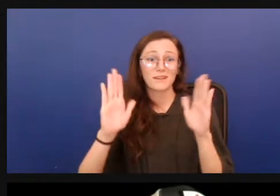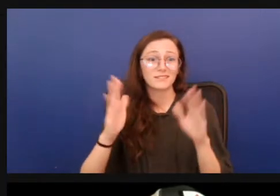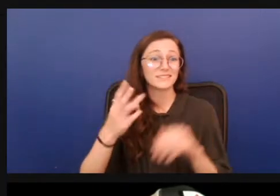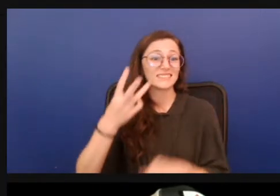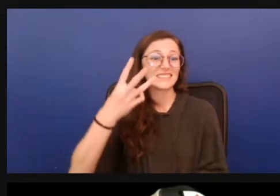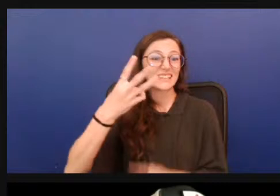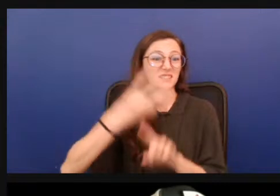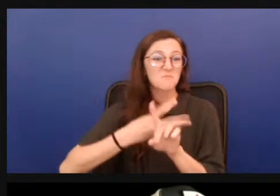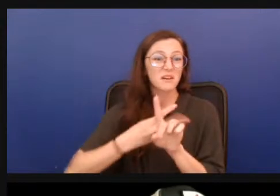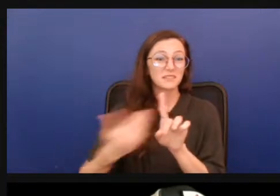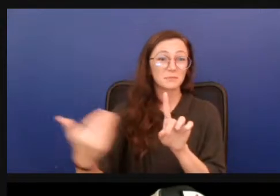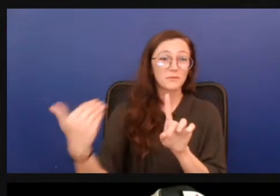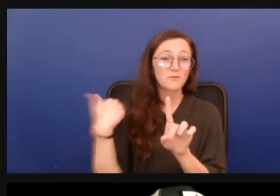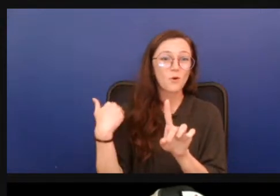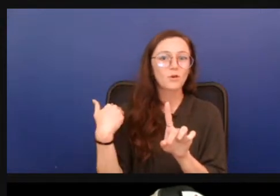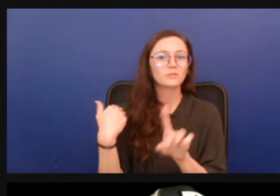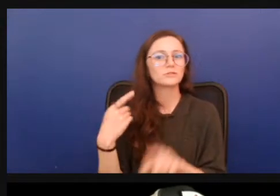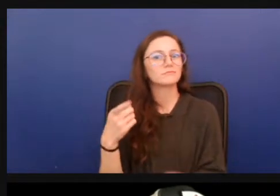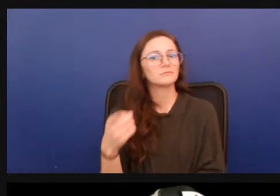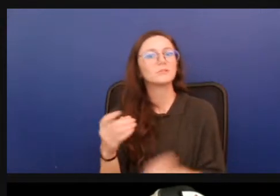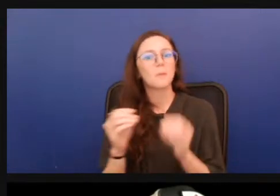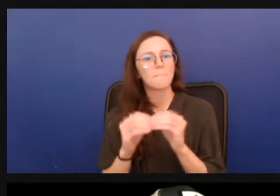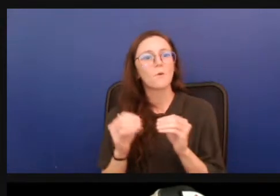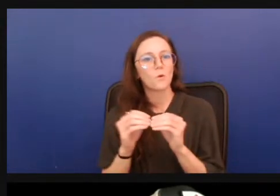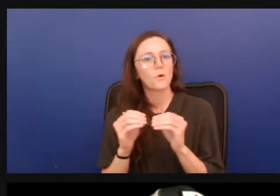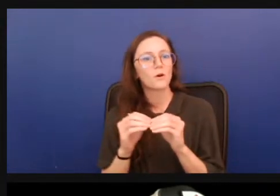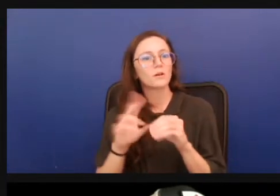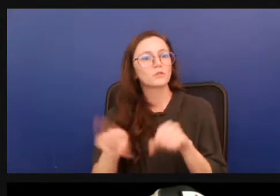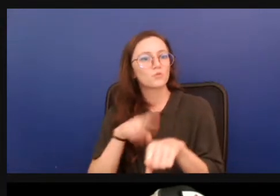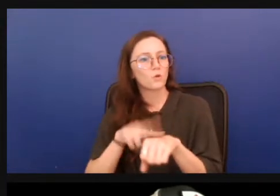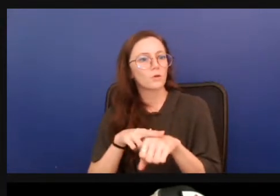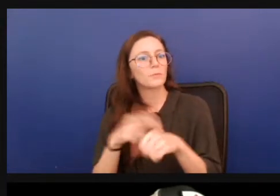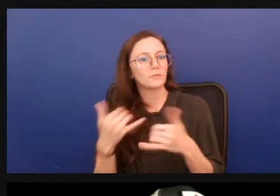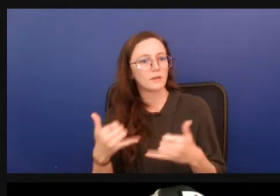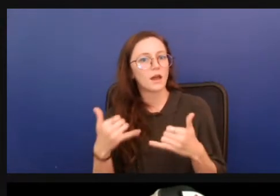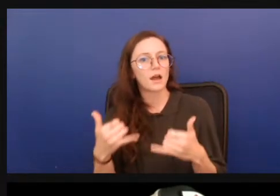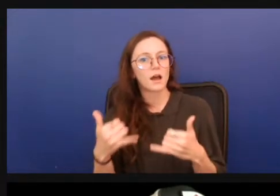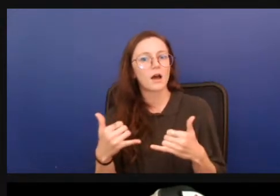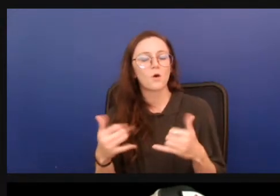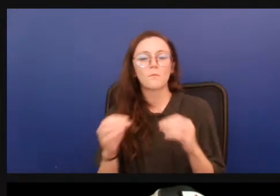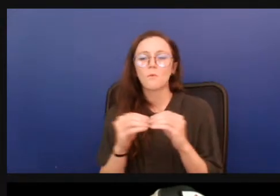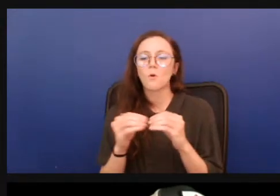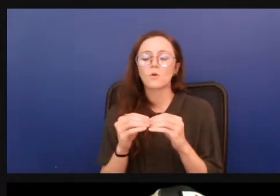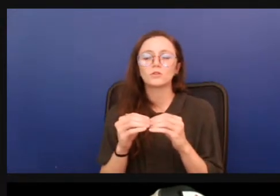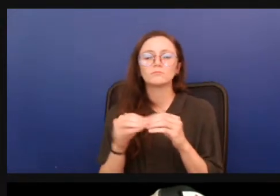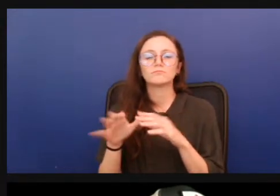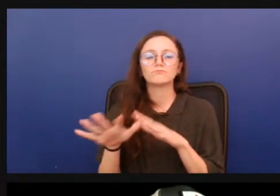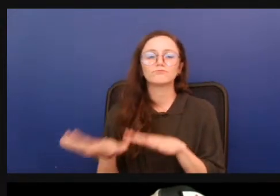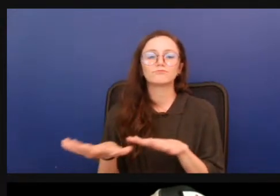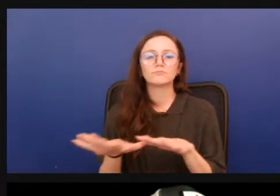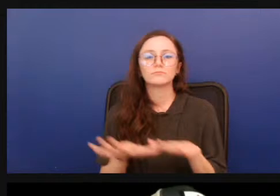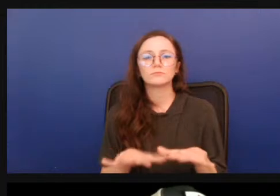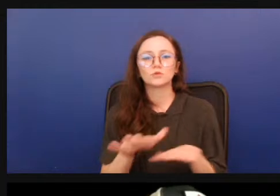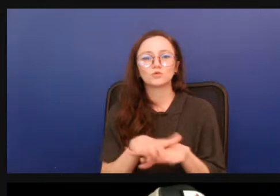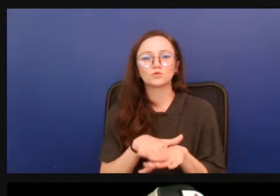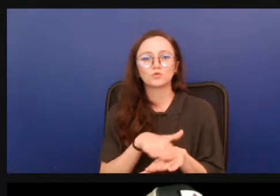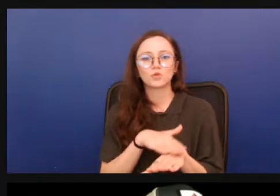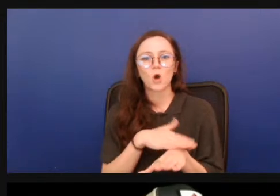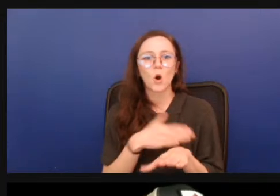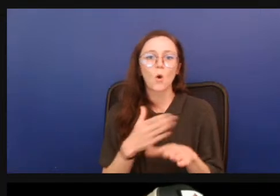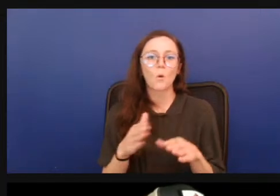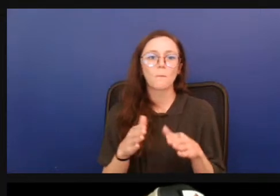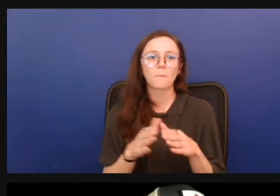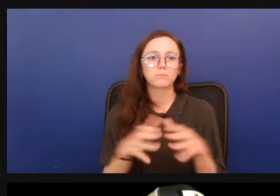of a normal between these pulses that come in, a slower filling with bigger pulses that accentuate once in a